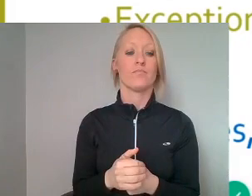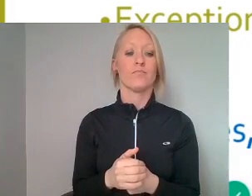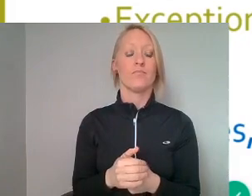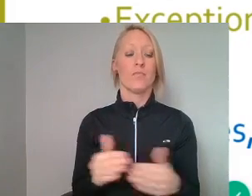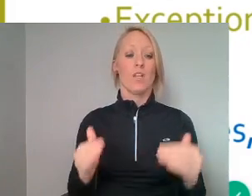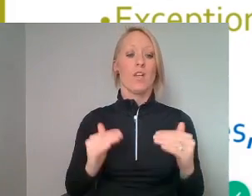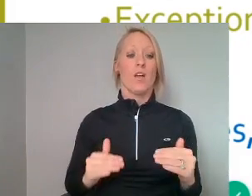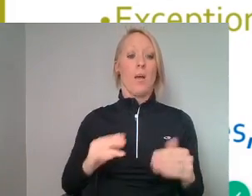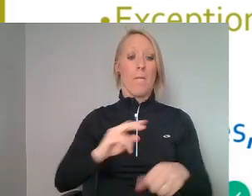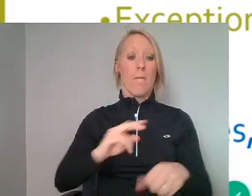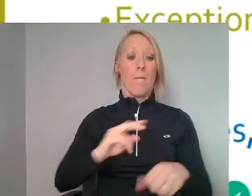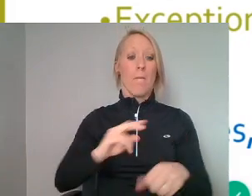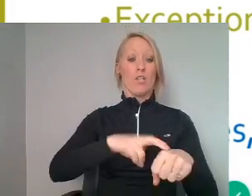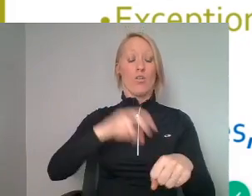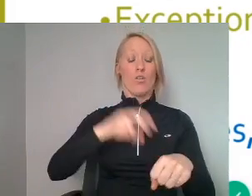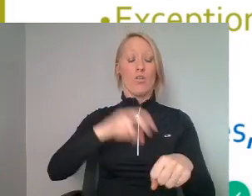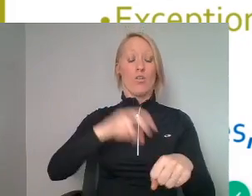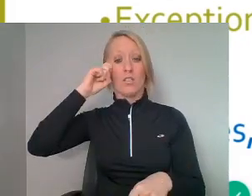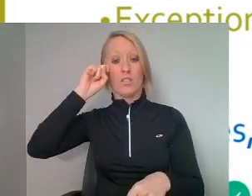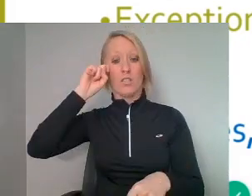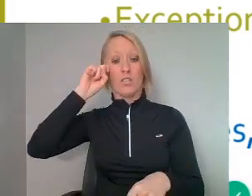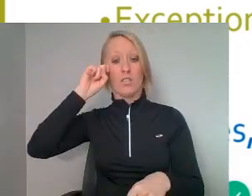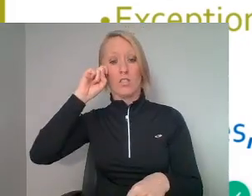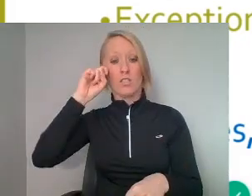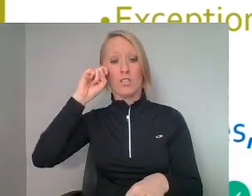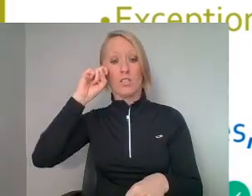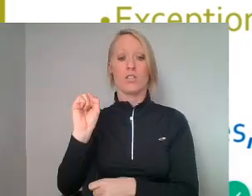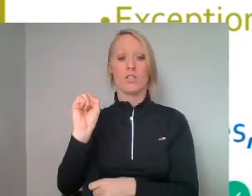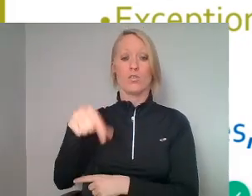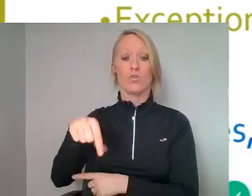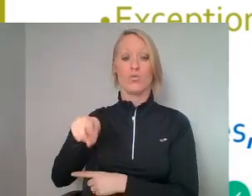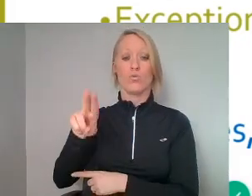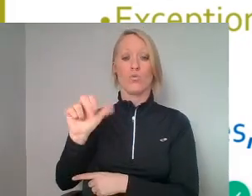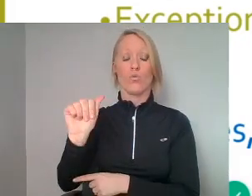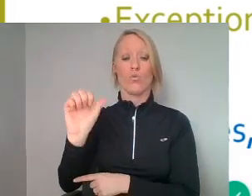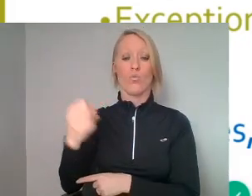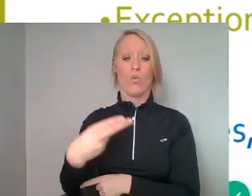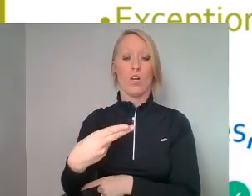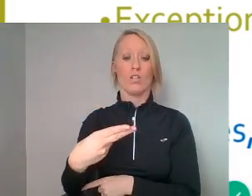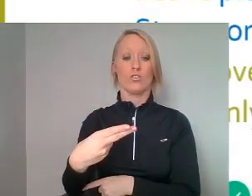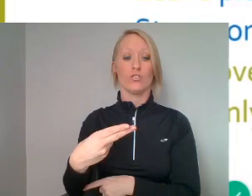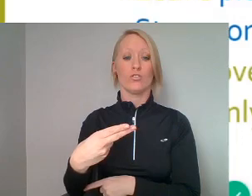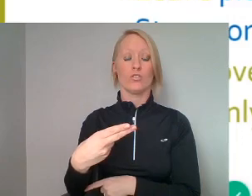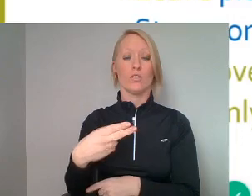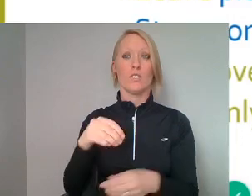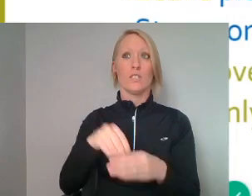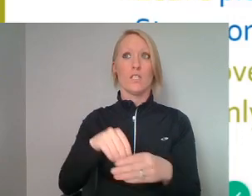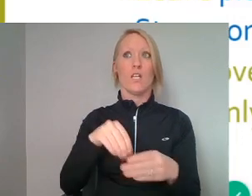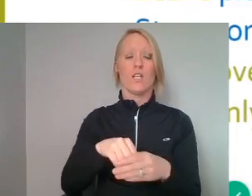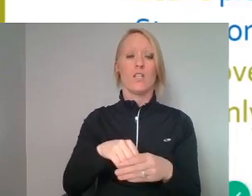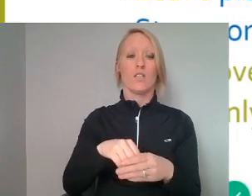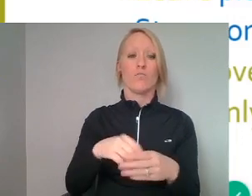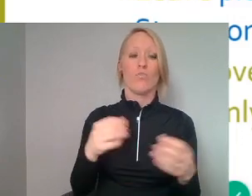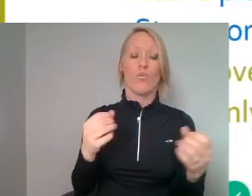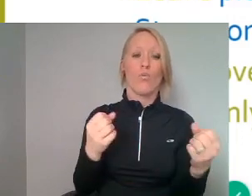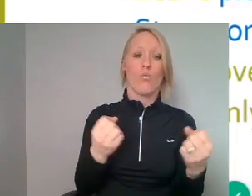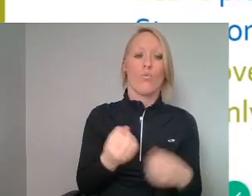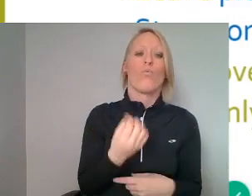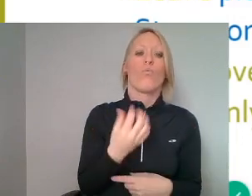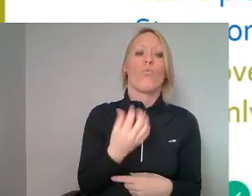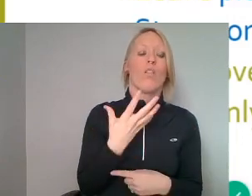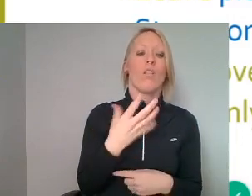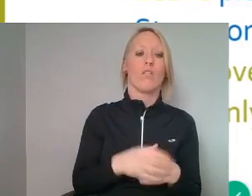of the darker, the drier the place you can find, like inside a cabinet even, or inside your pantry is going to be the best for those. If you're going